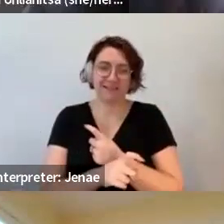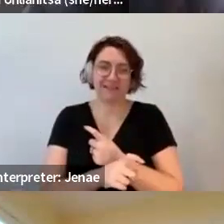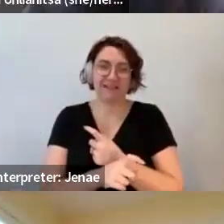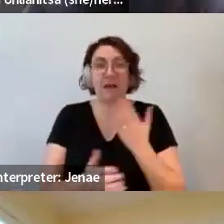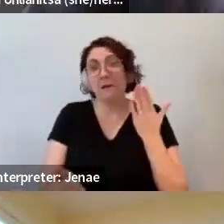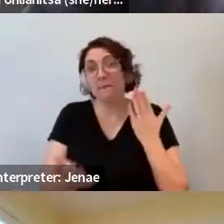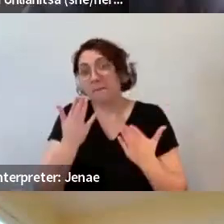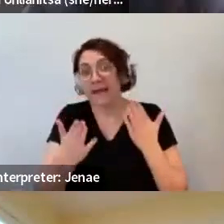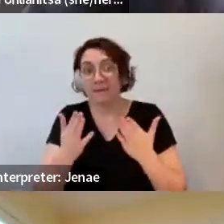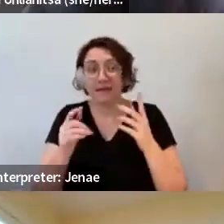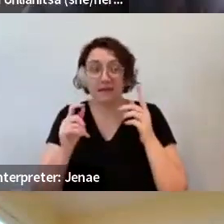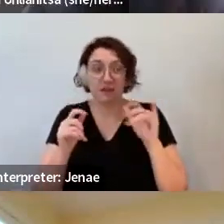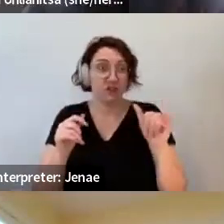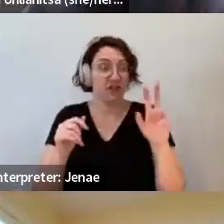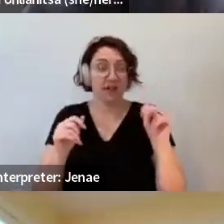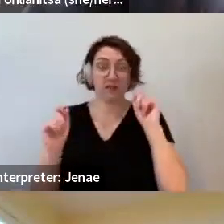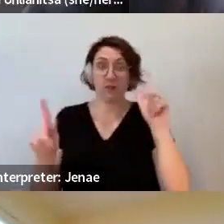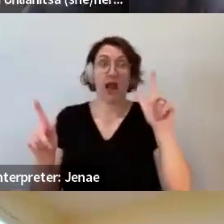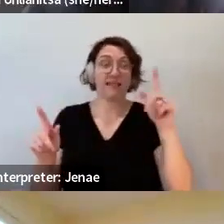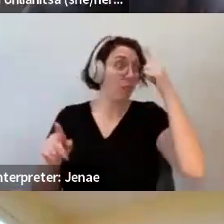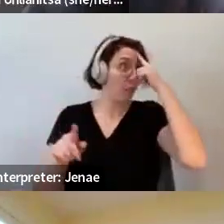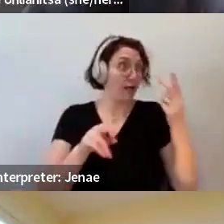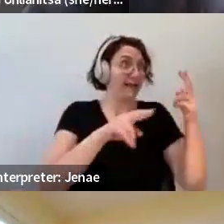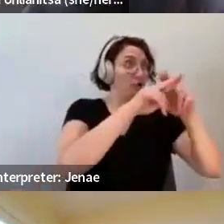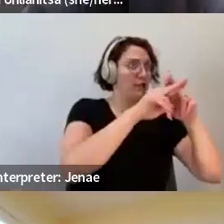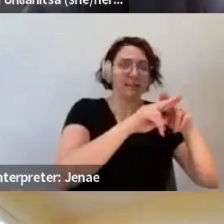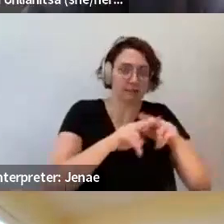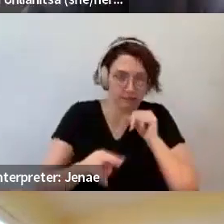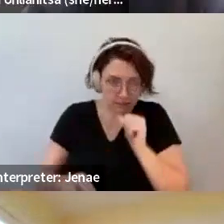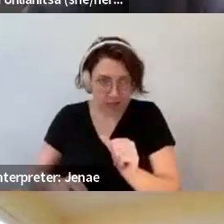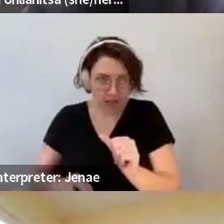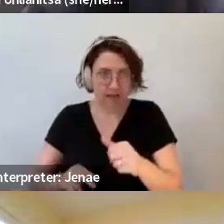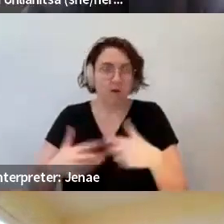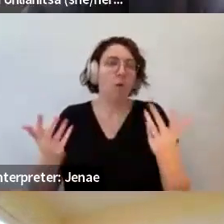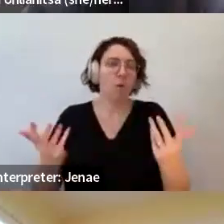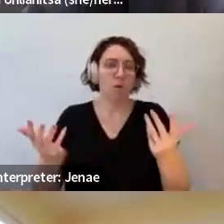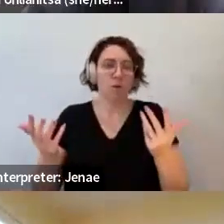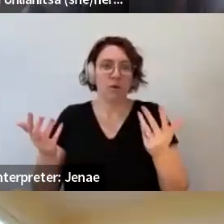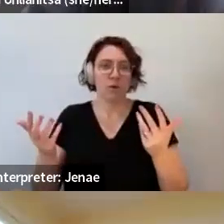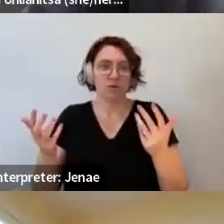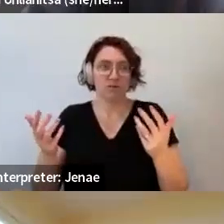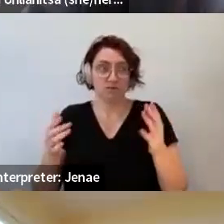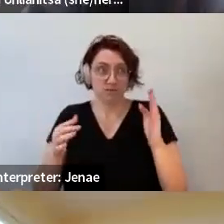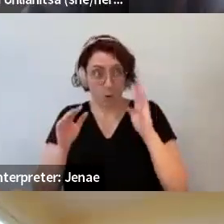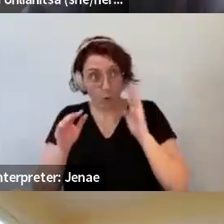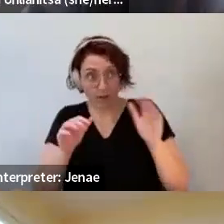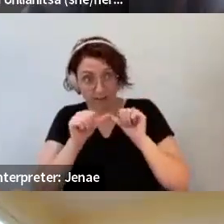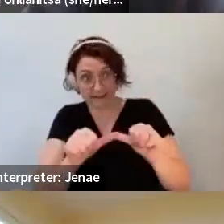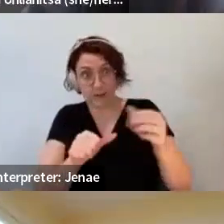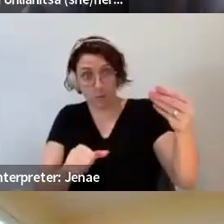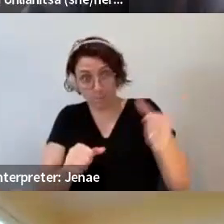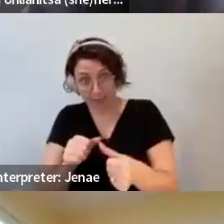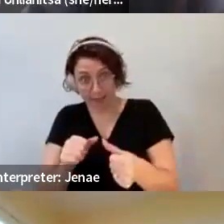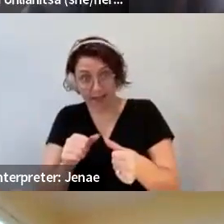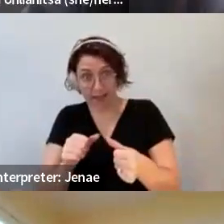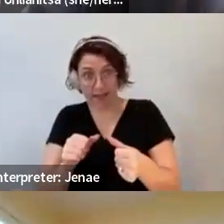getting a surprise in January, thinking you're going to get an increase and not, or how, are they going to be able to continue to pay under two separate